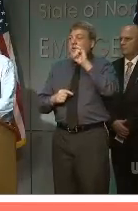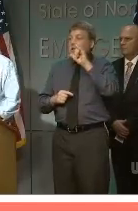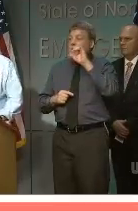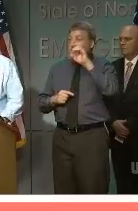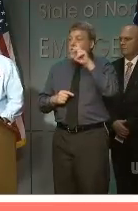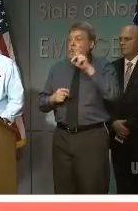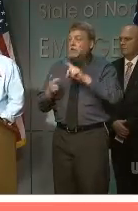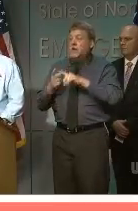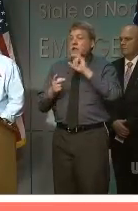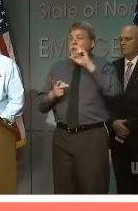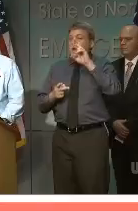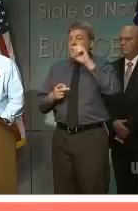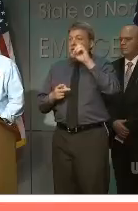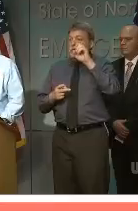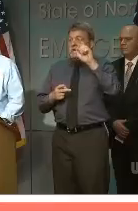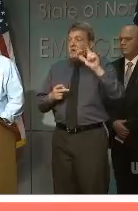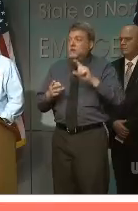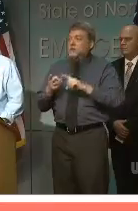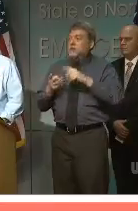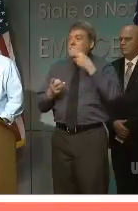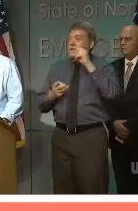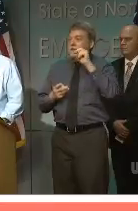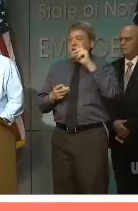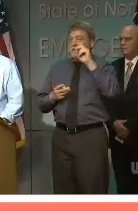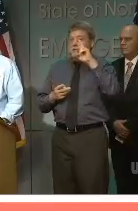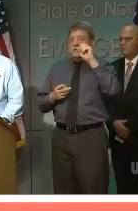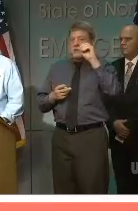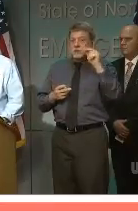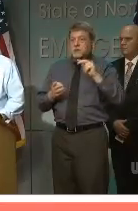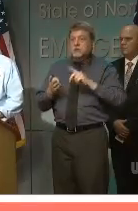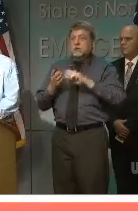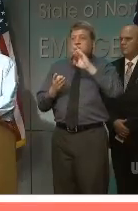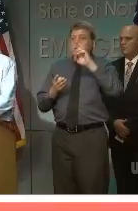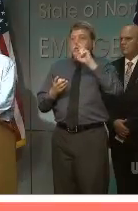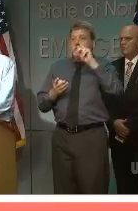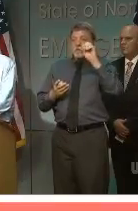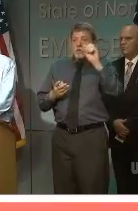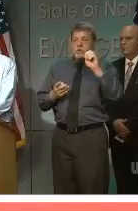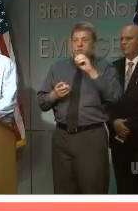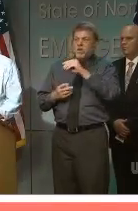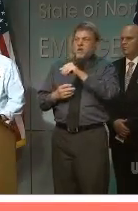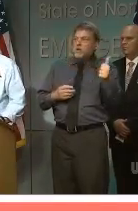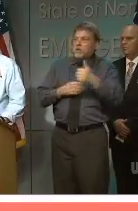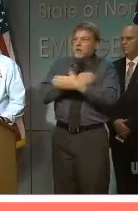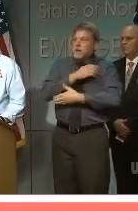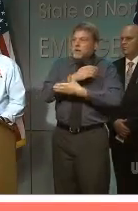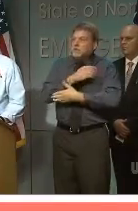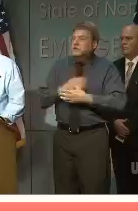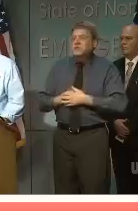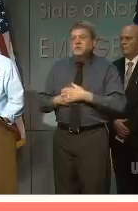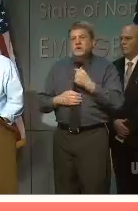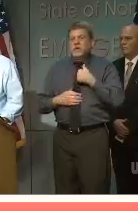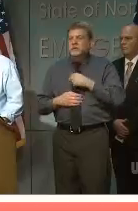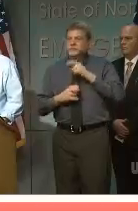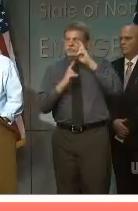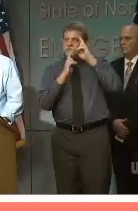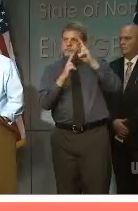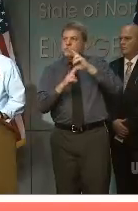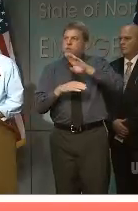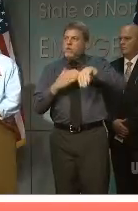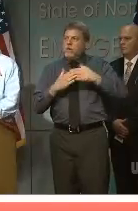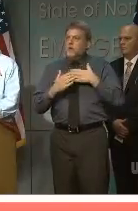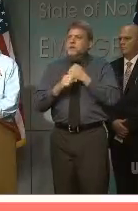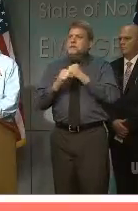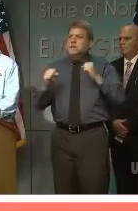counties. I'm grateful to all the first responders who are stepping up yet again. High winds up to